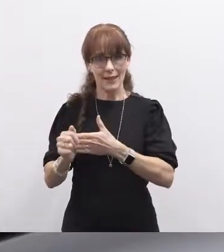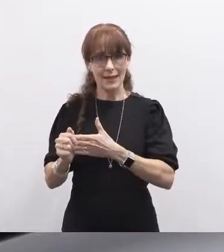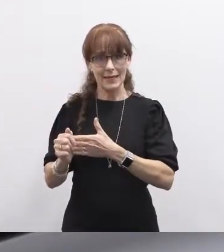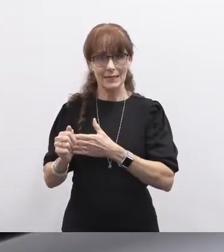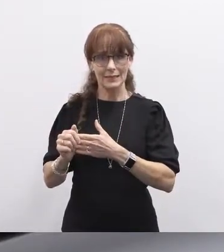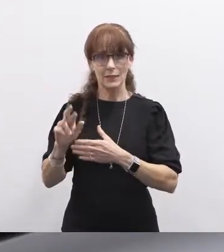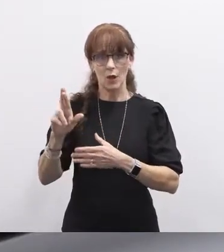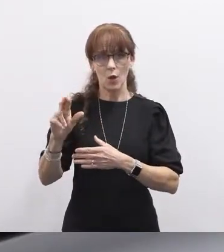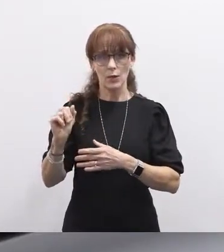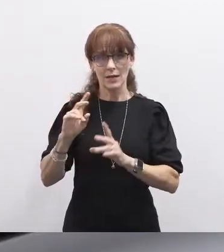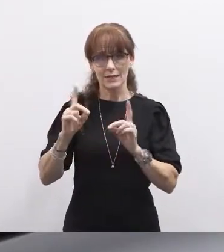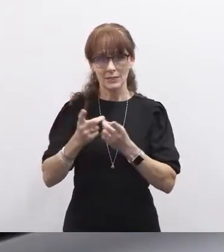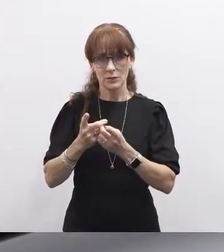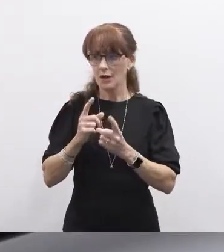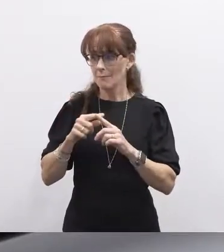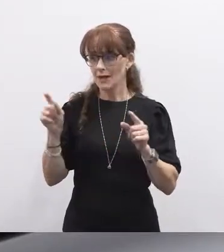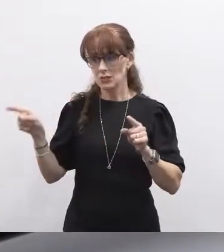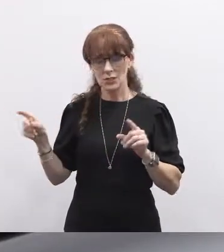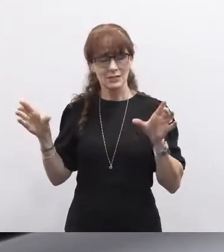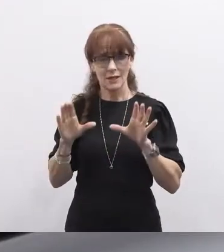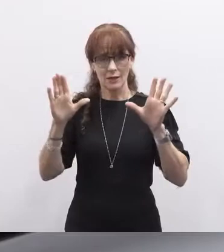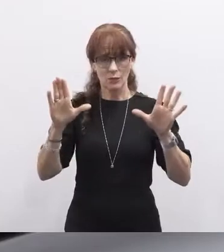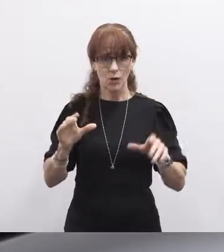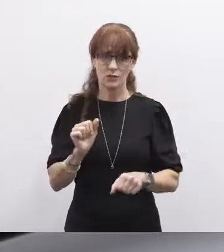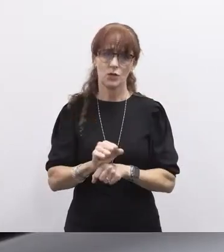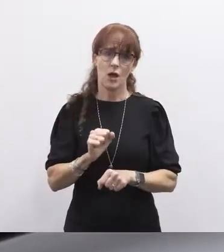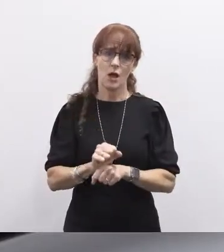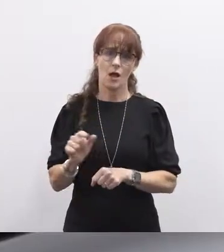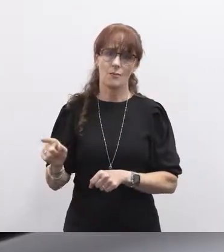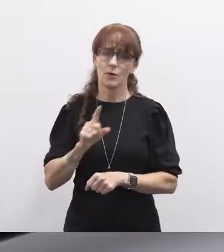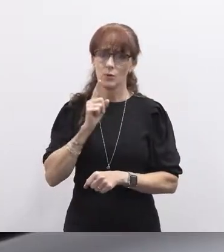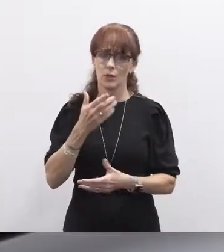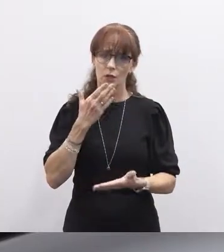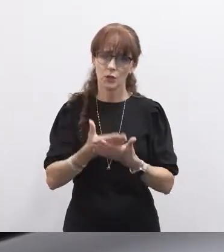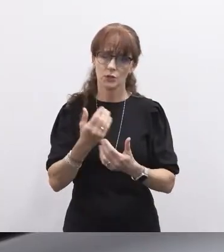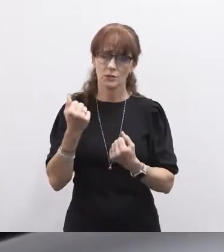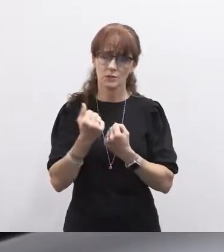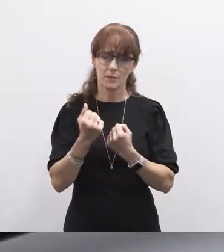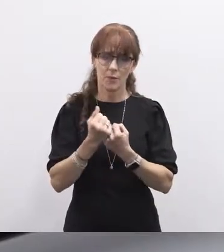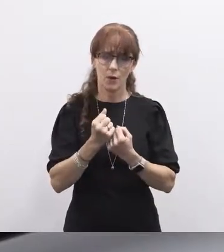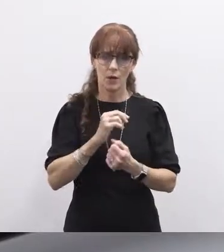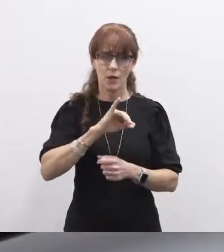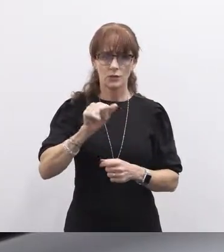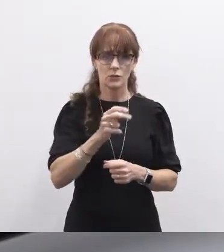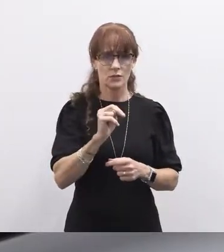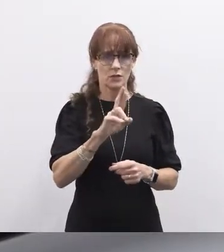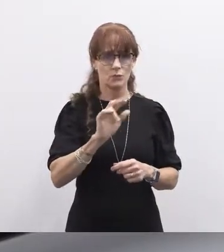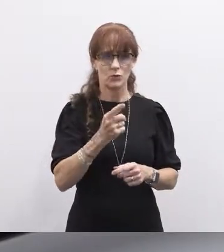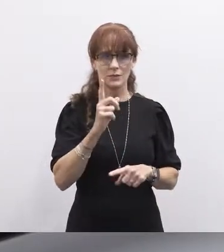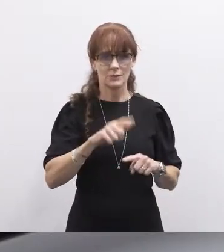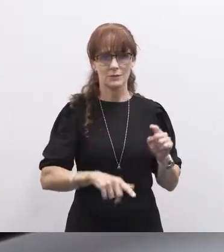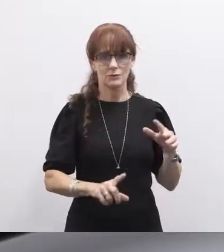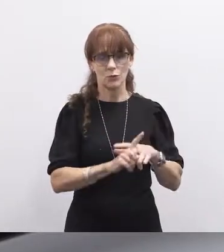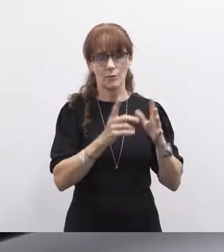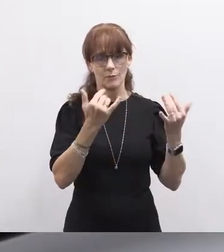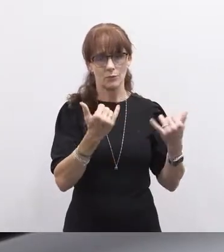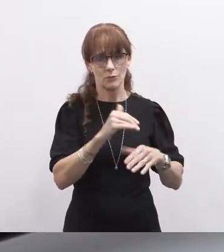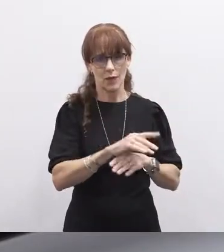in a school district, but she has done a phenomenal job with really good support. Justin Rich can't be here tonight, but he